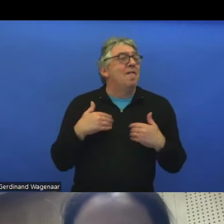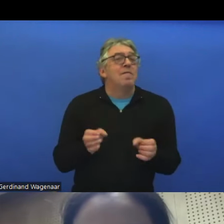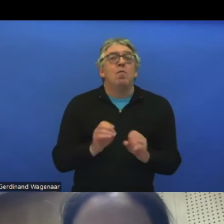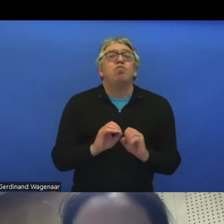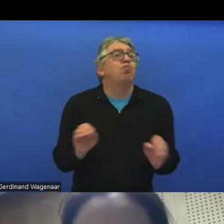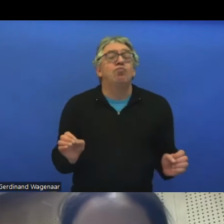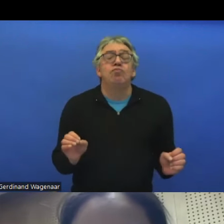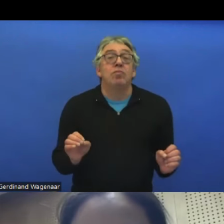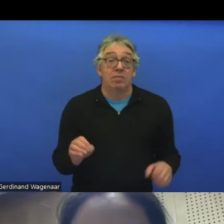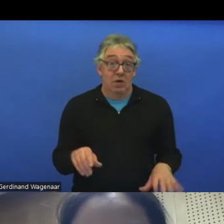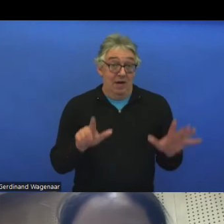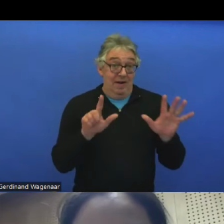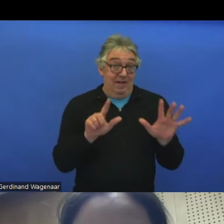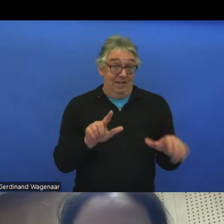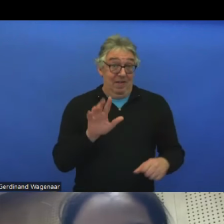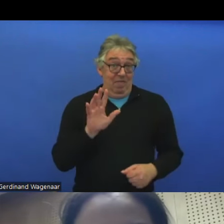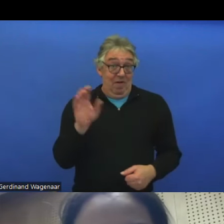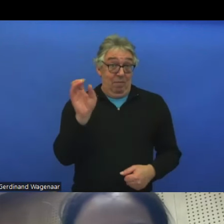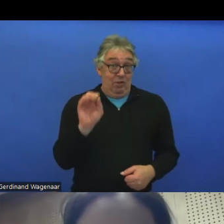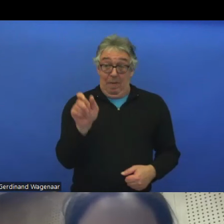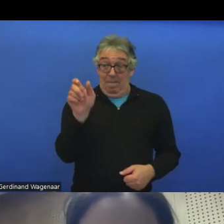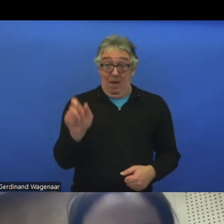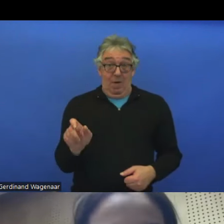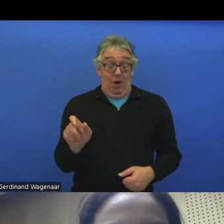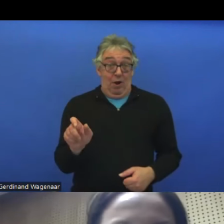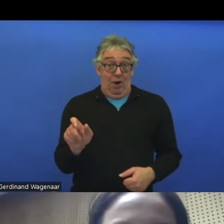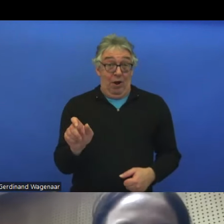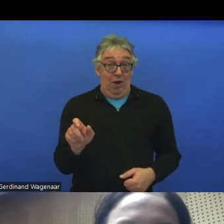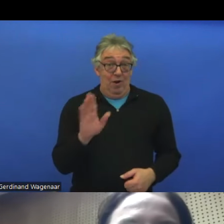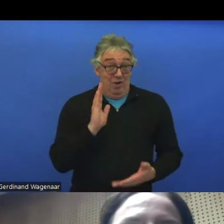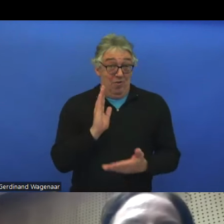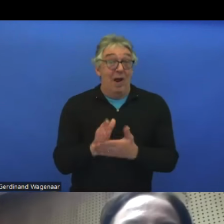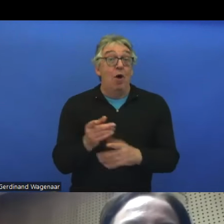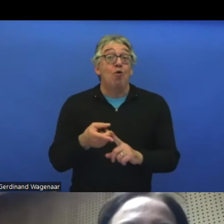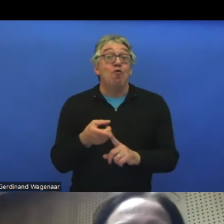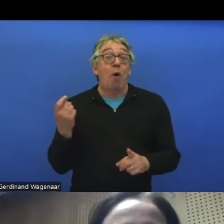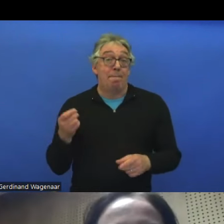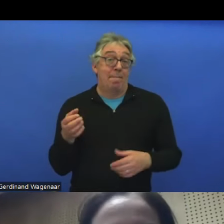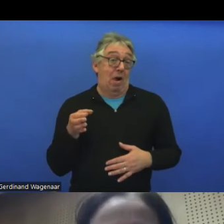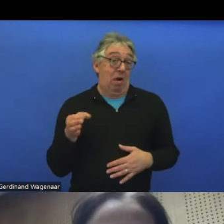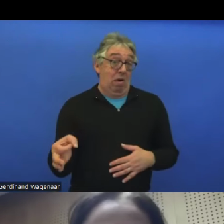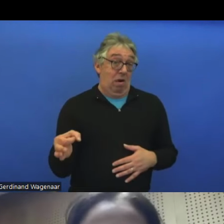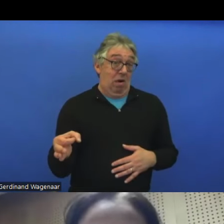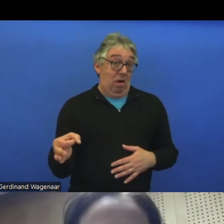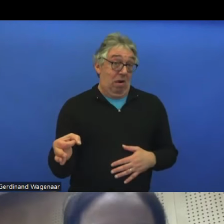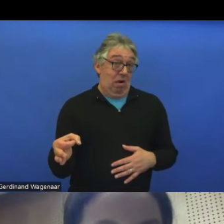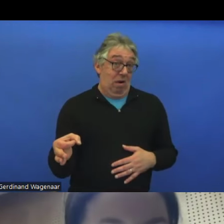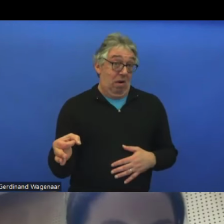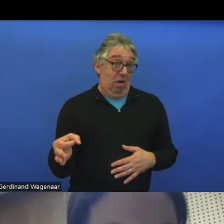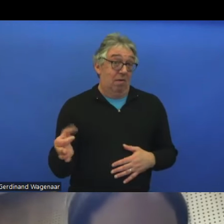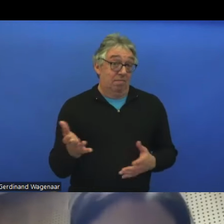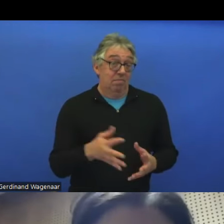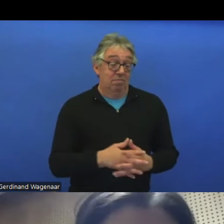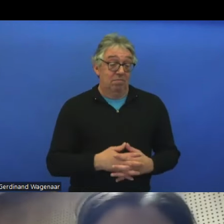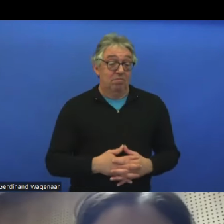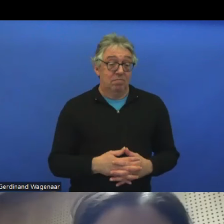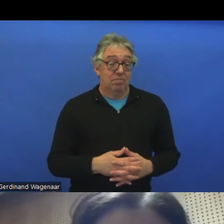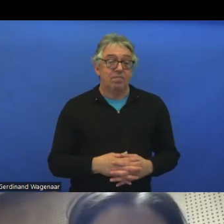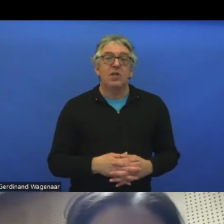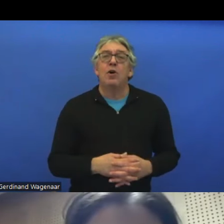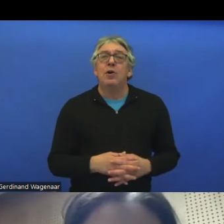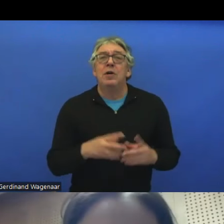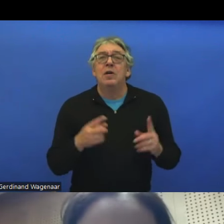of the world's known stateless populations belong to a minority group. And sometimes,